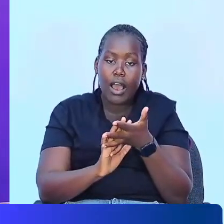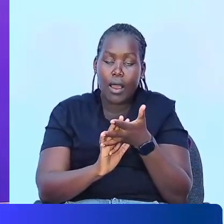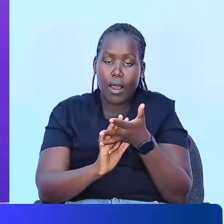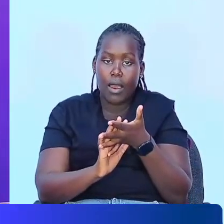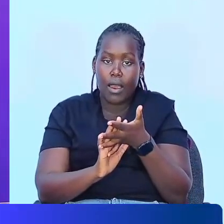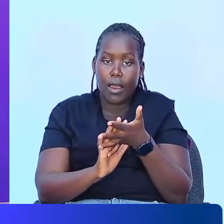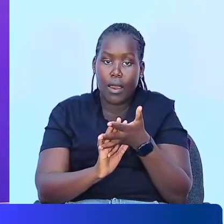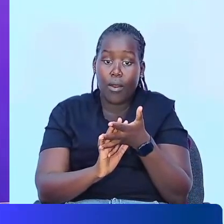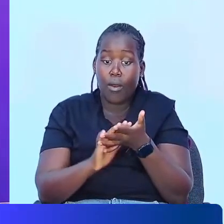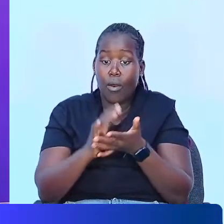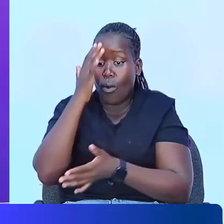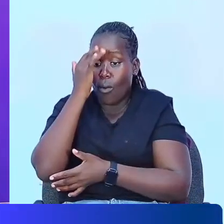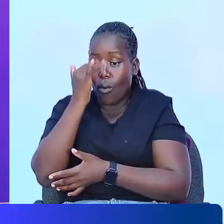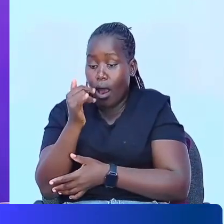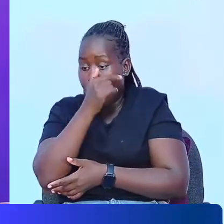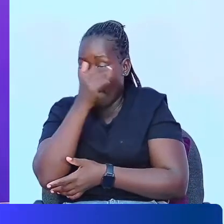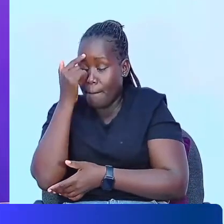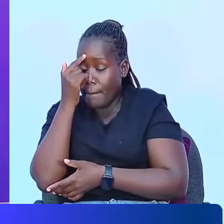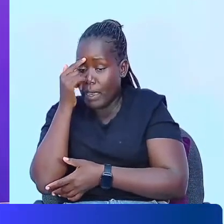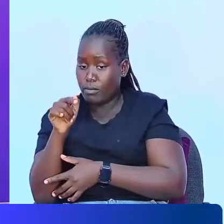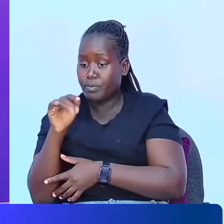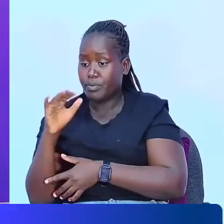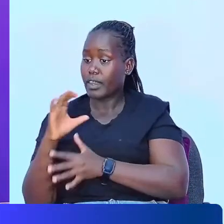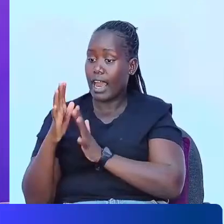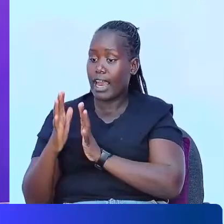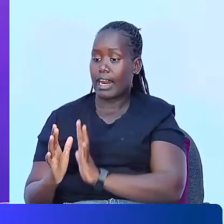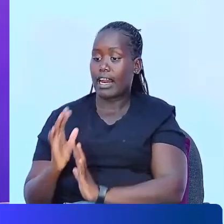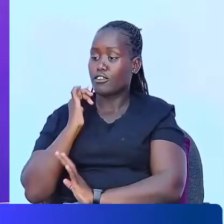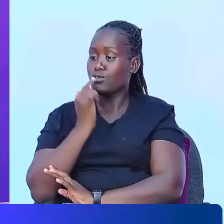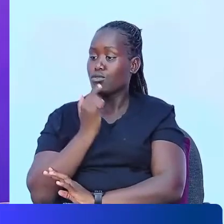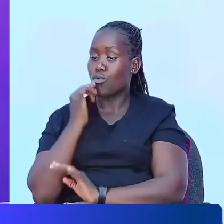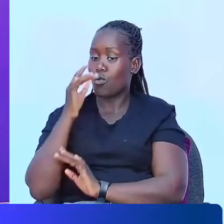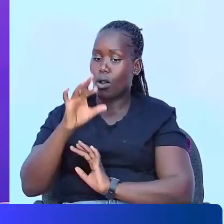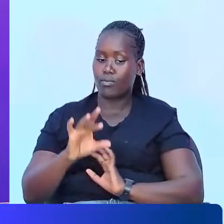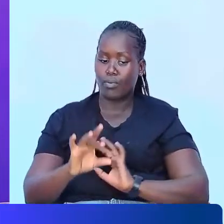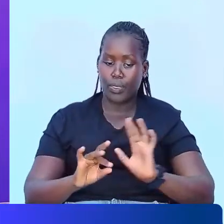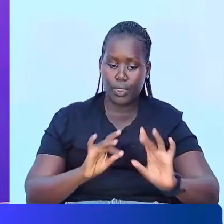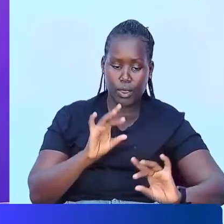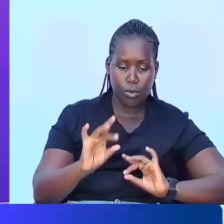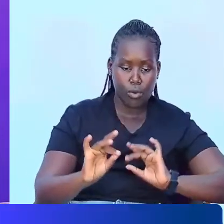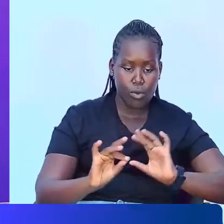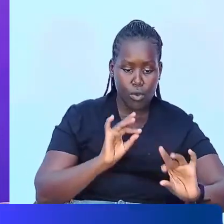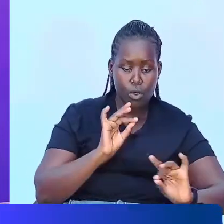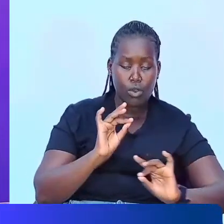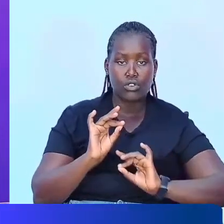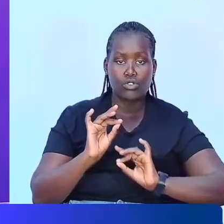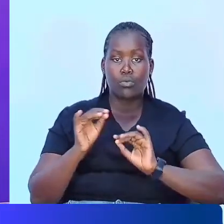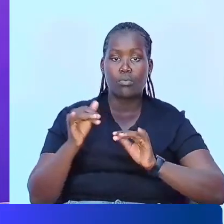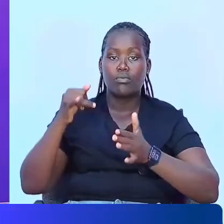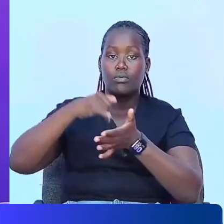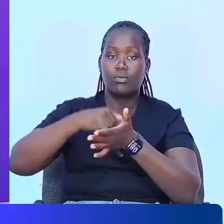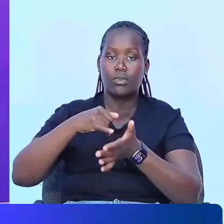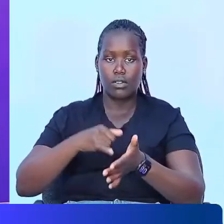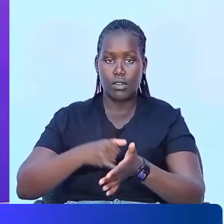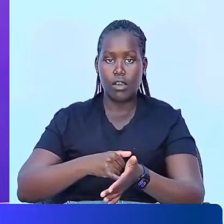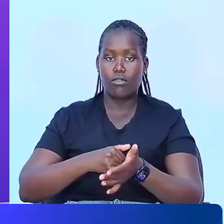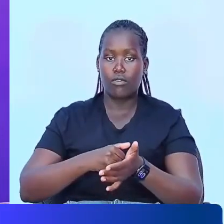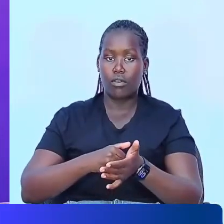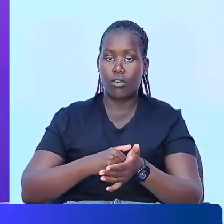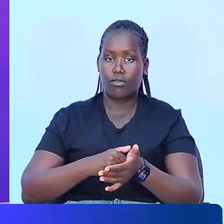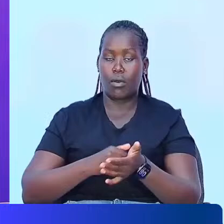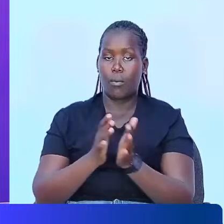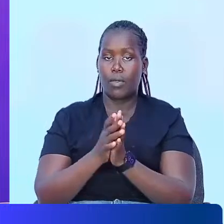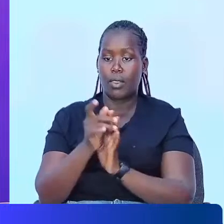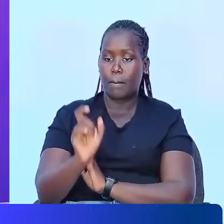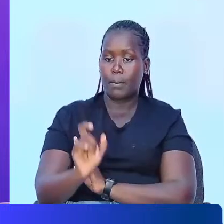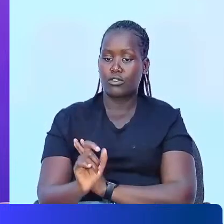Why? Because there are clients who are choosing to be involved with the guy standing outside the shop. Just